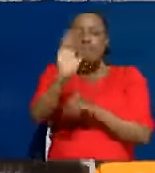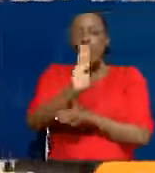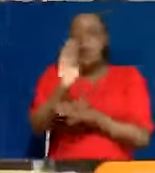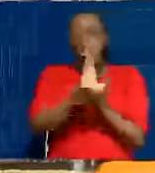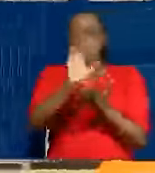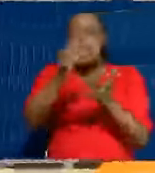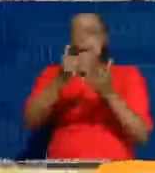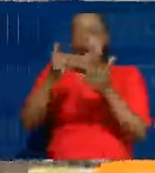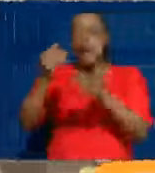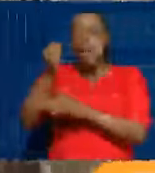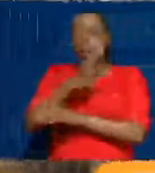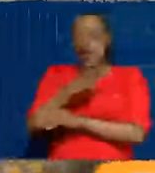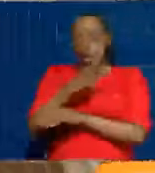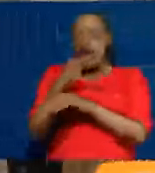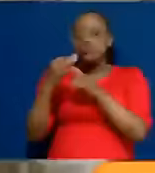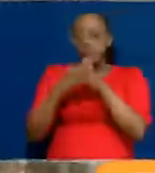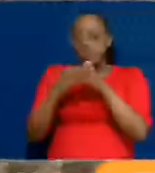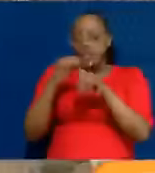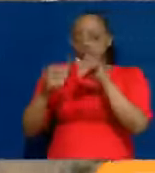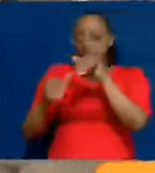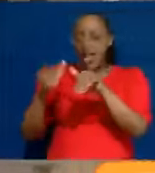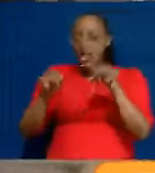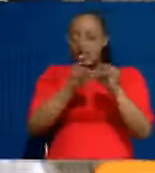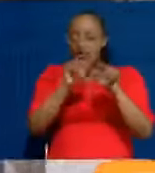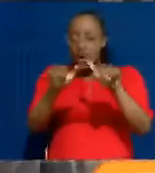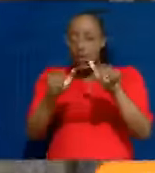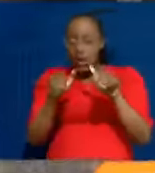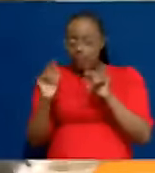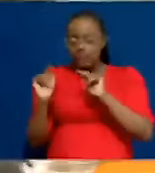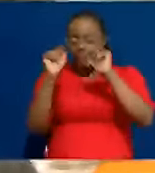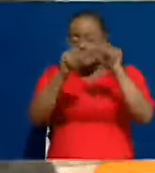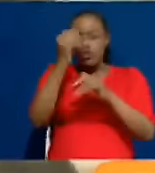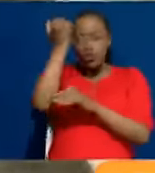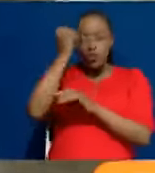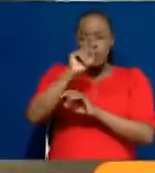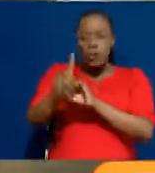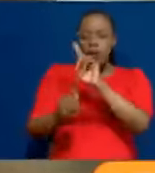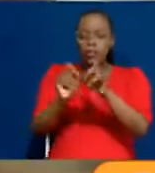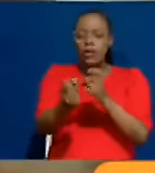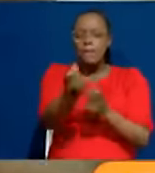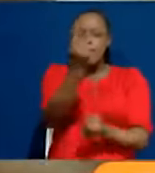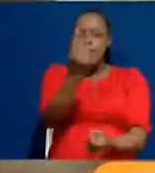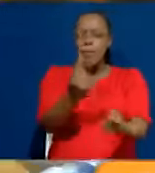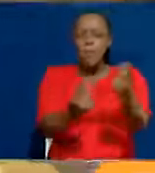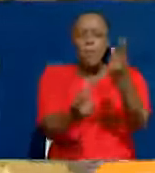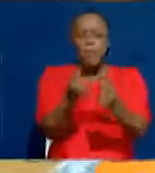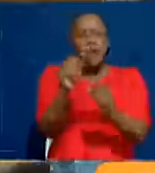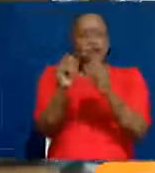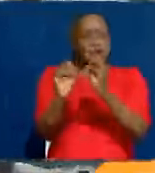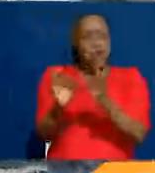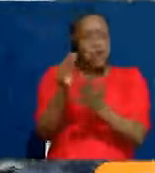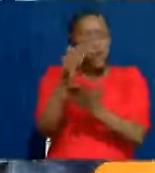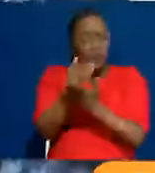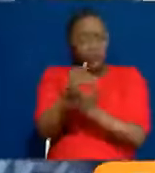before the August 2022 elections. Even as she awaits her day to the court, questions will continue to be raised on whether or not